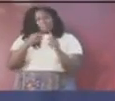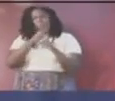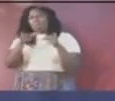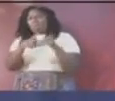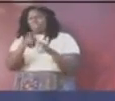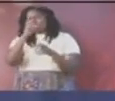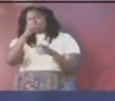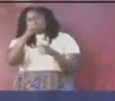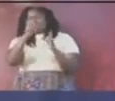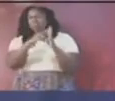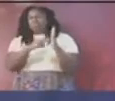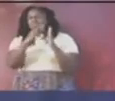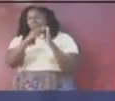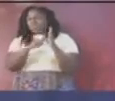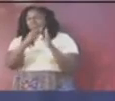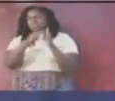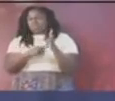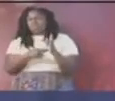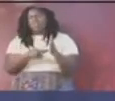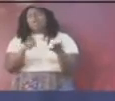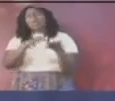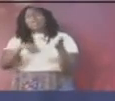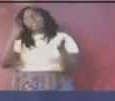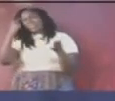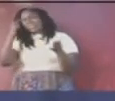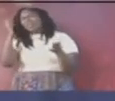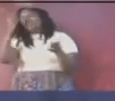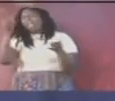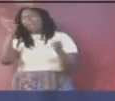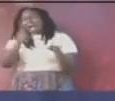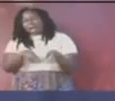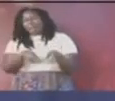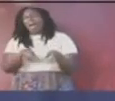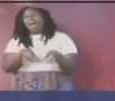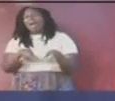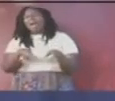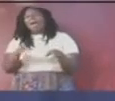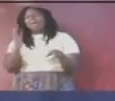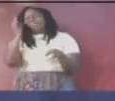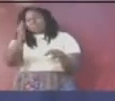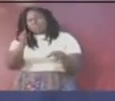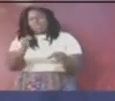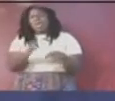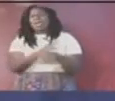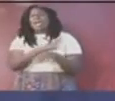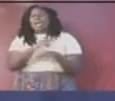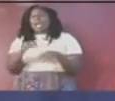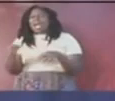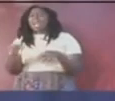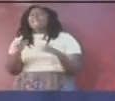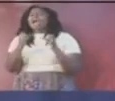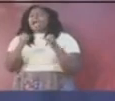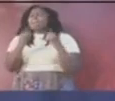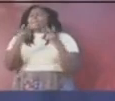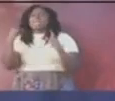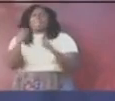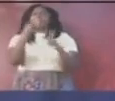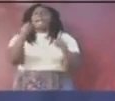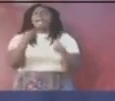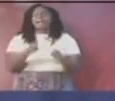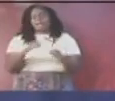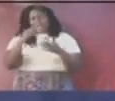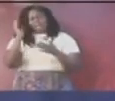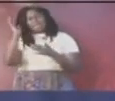a positive impact that we are seeing? We're heading in the right place. And my second question is